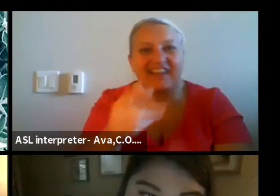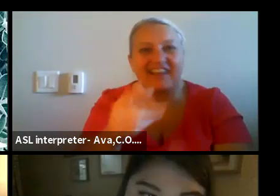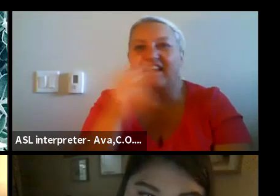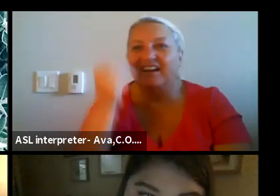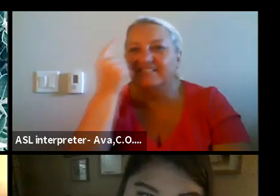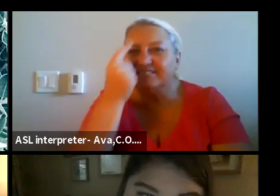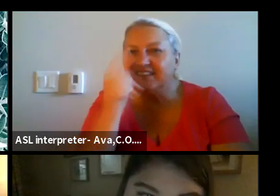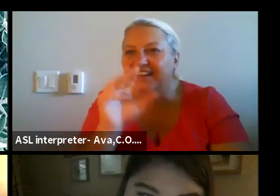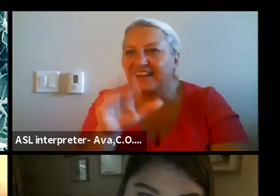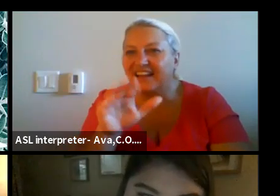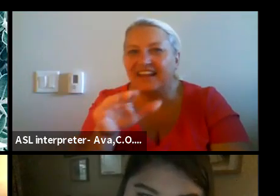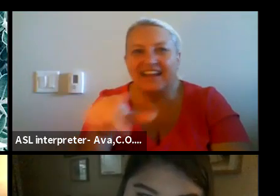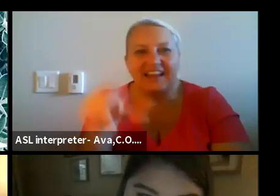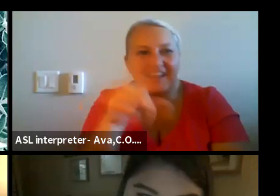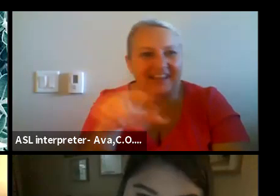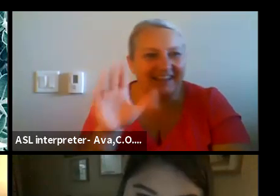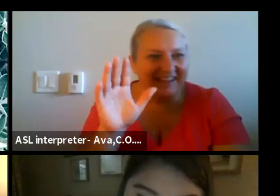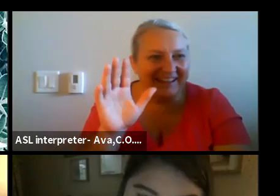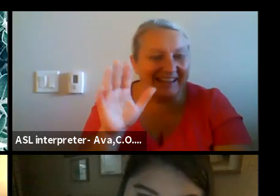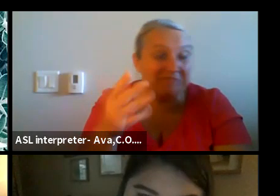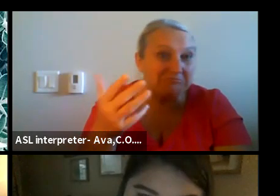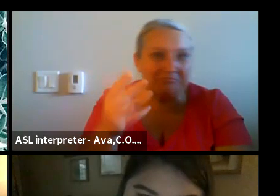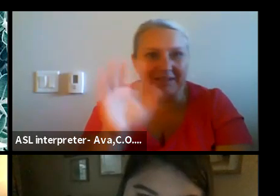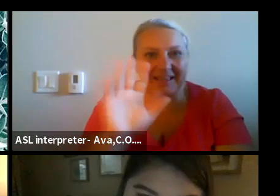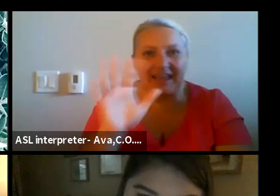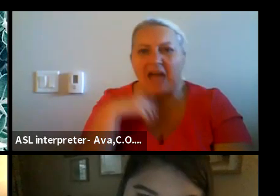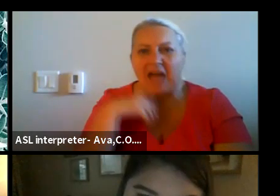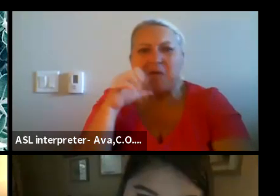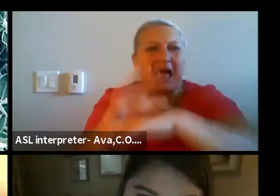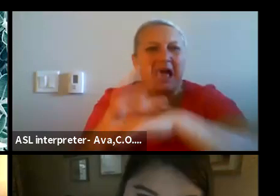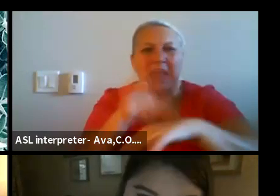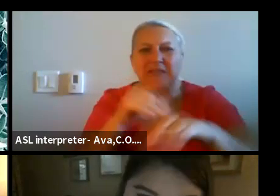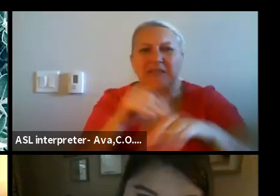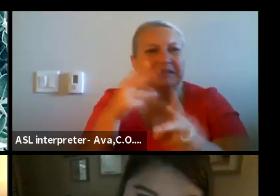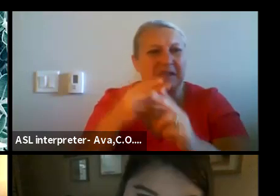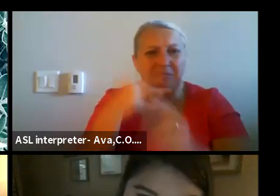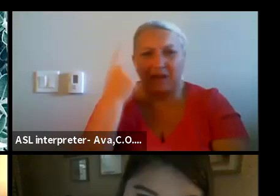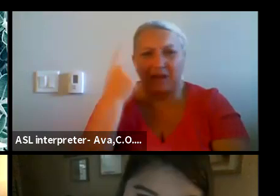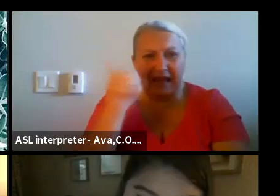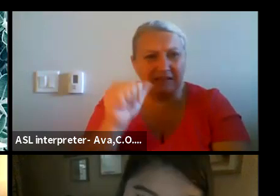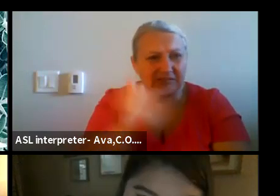Anybody, I think, you know, I don't want to call on names, but is there anybody else?